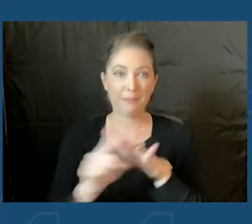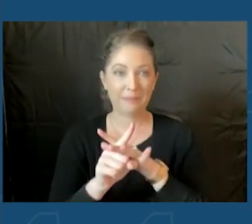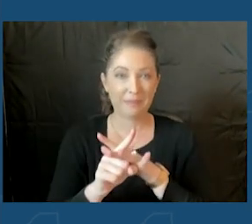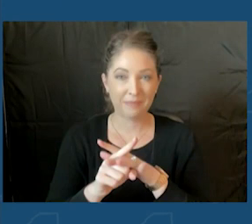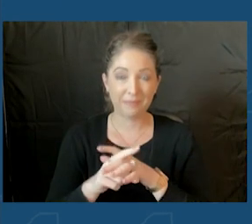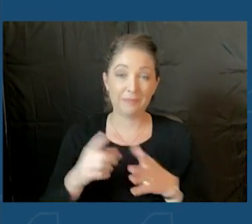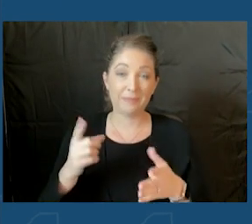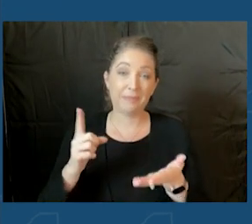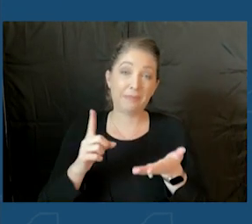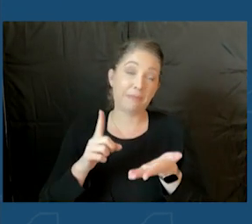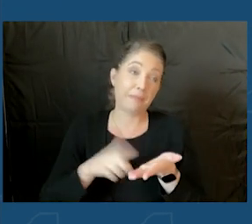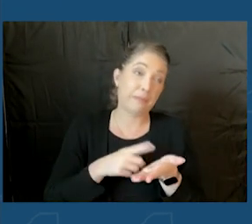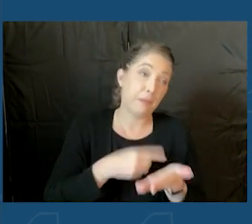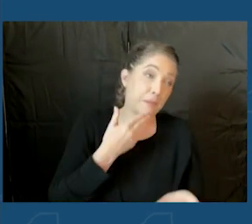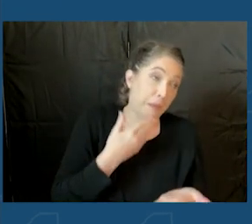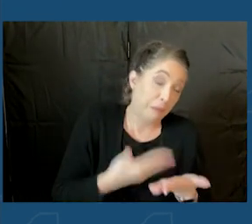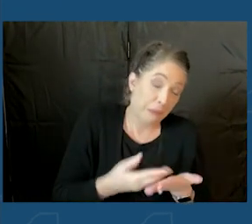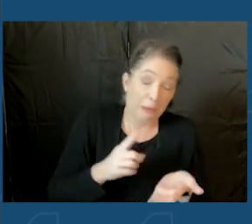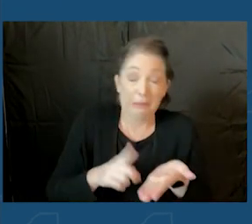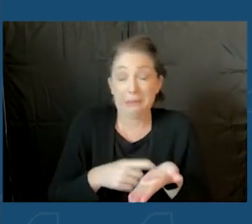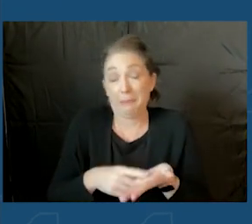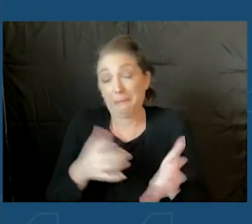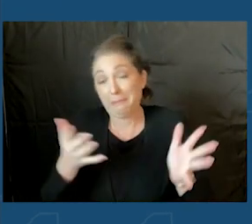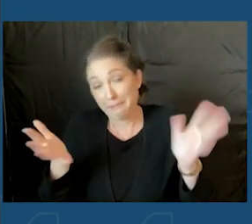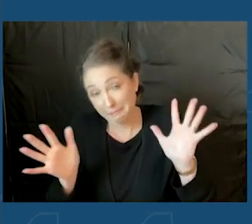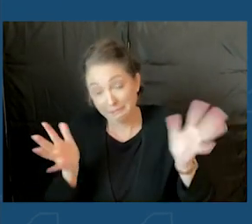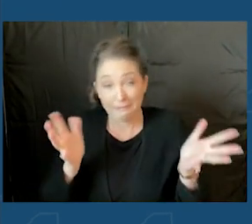Sometimes that's good, sometimes it's...